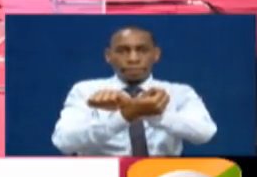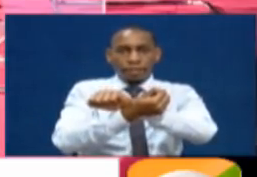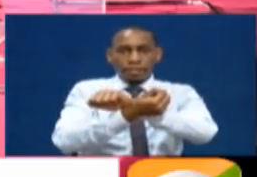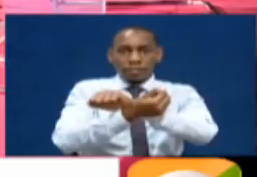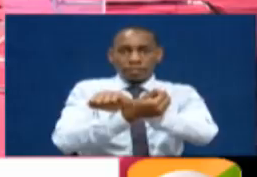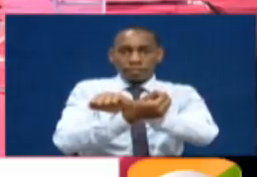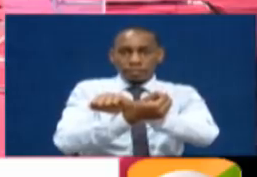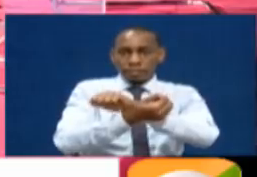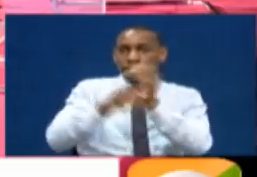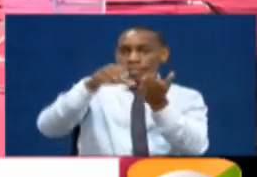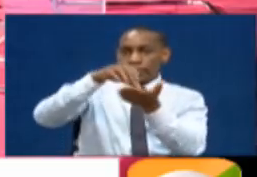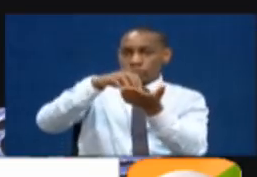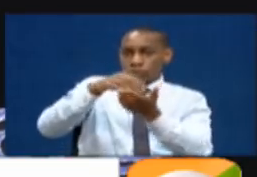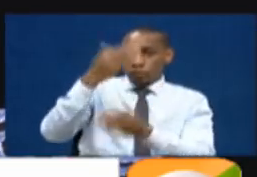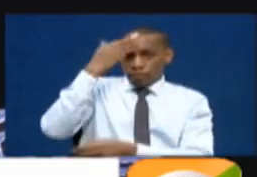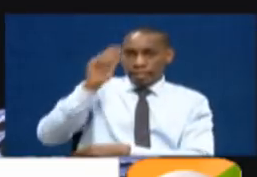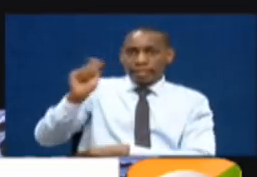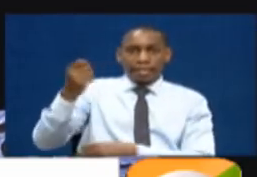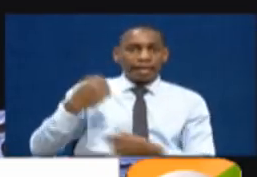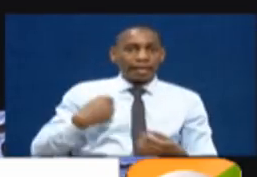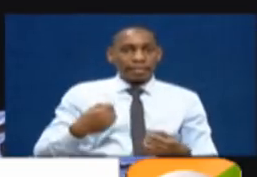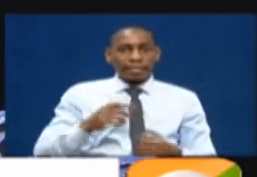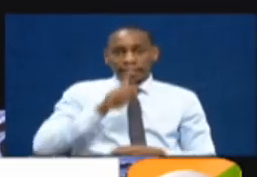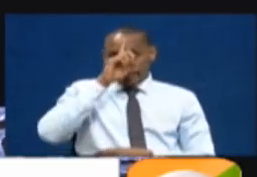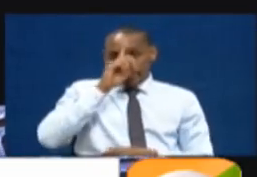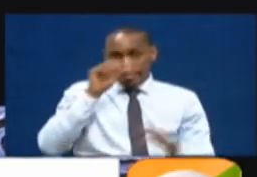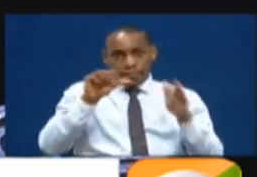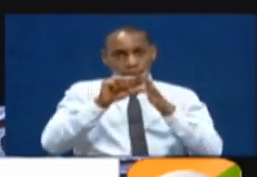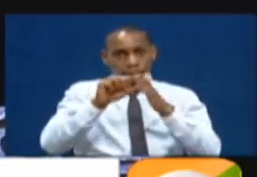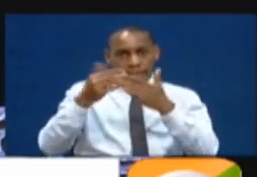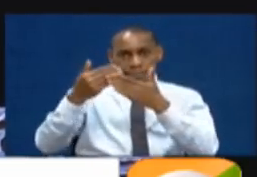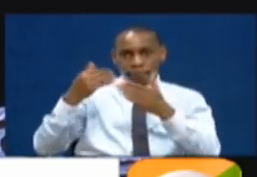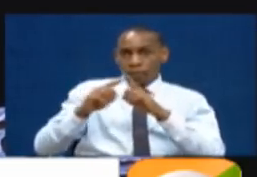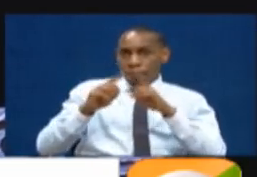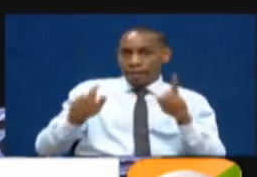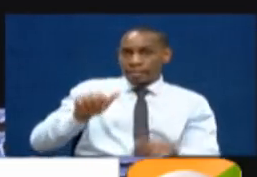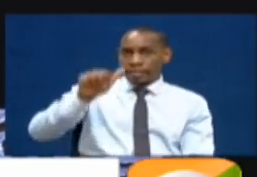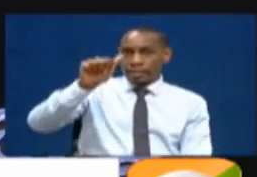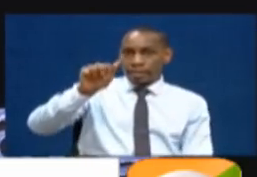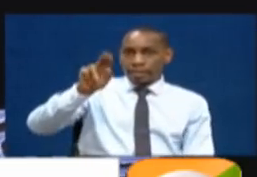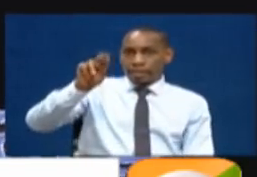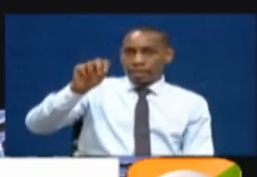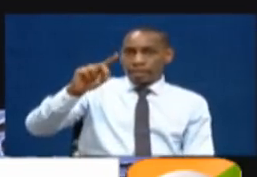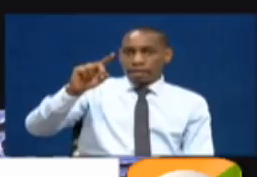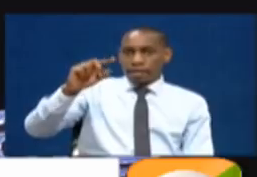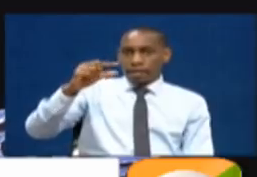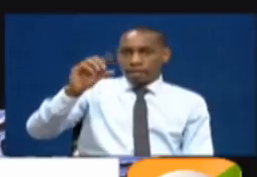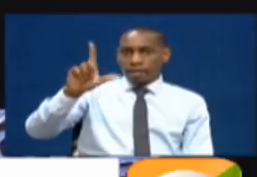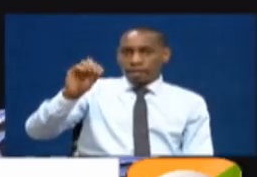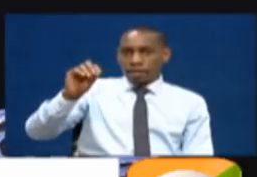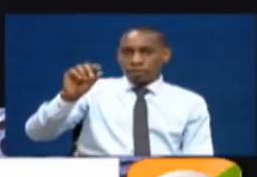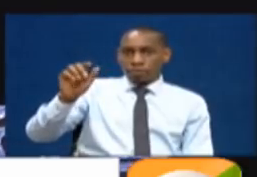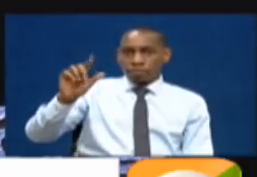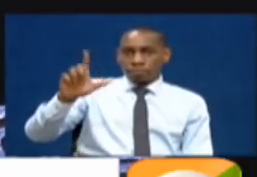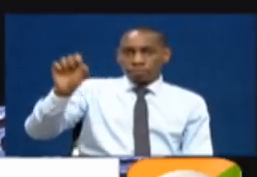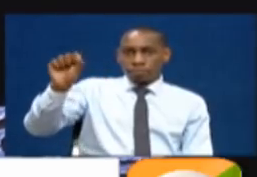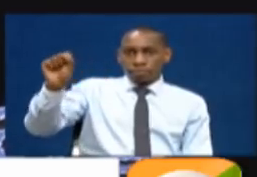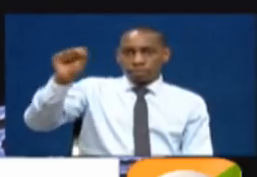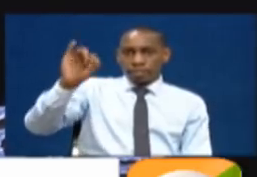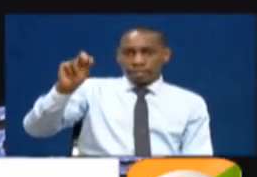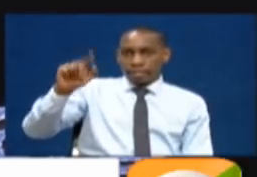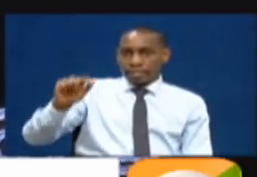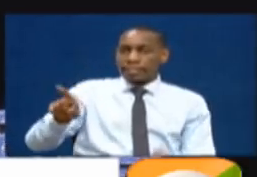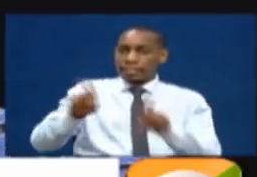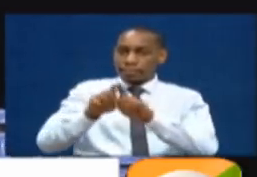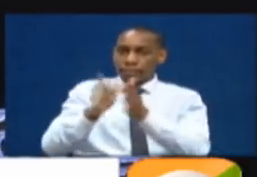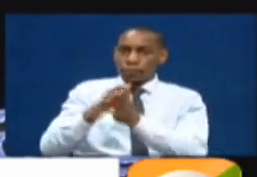was sinking, because Kenya was in serious crisis then. But Anglo-leasing looks a lot like Goldenberg. I'm not an economist, but you know, I